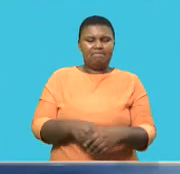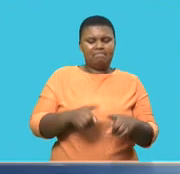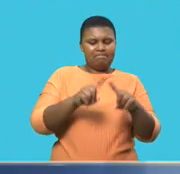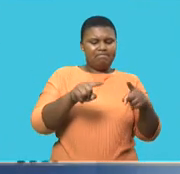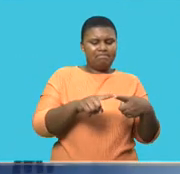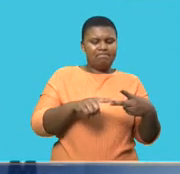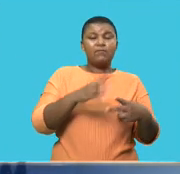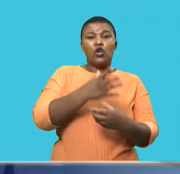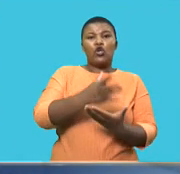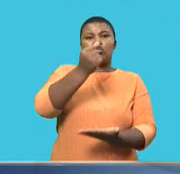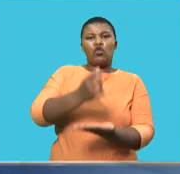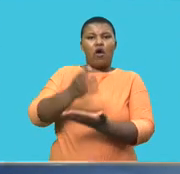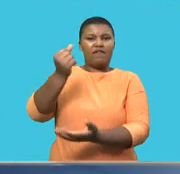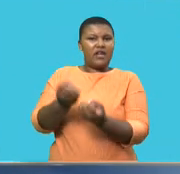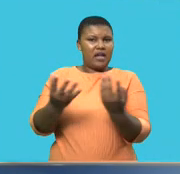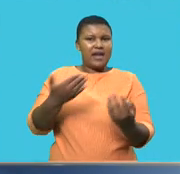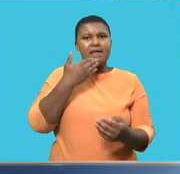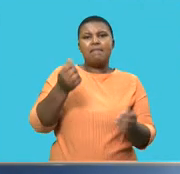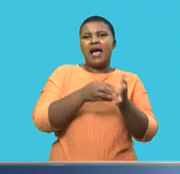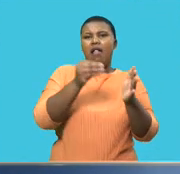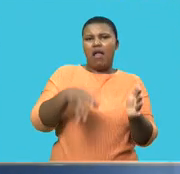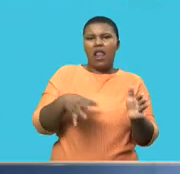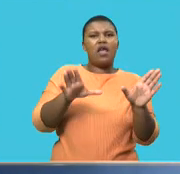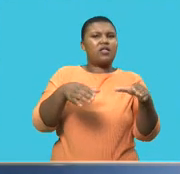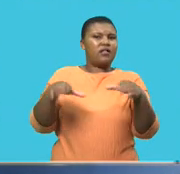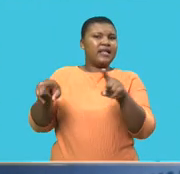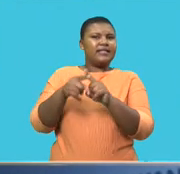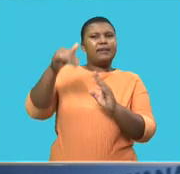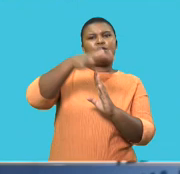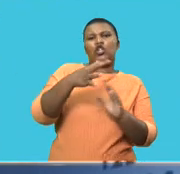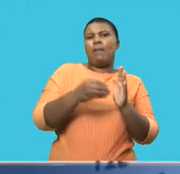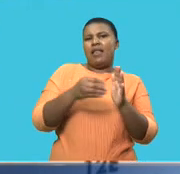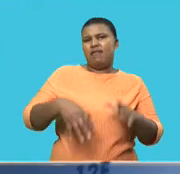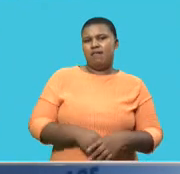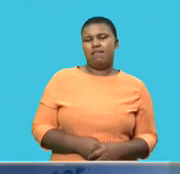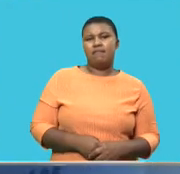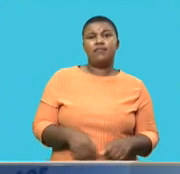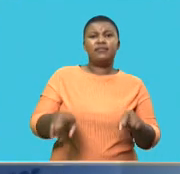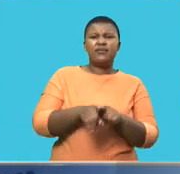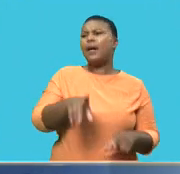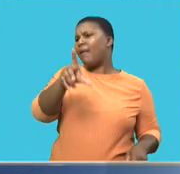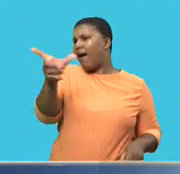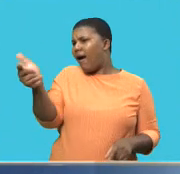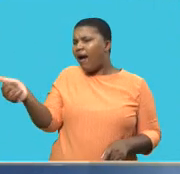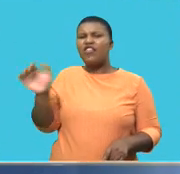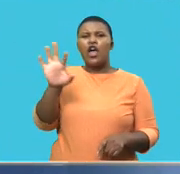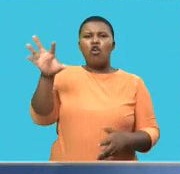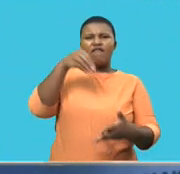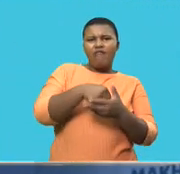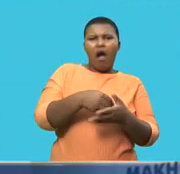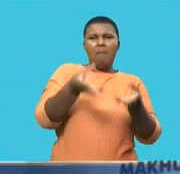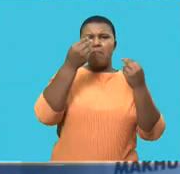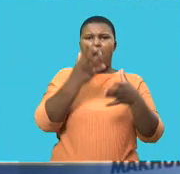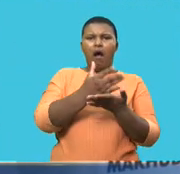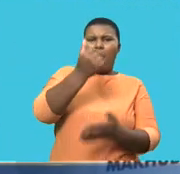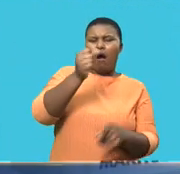The best performers, the best learners per class, and the top learners, so that even others, that those that are not part of maybe the